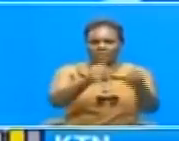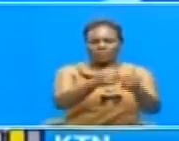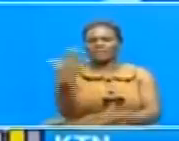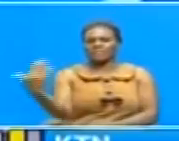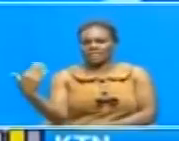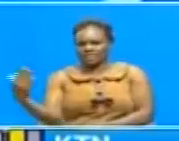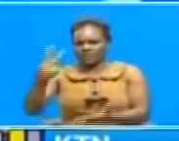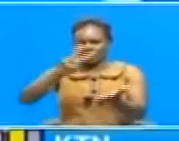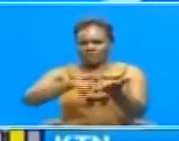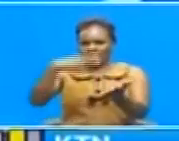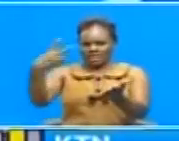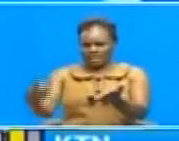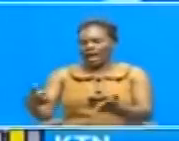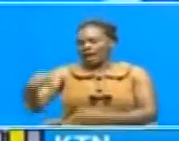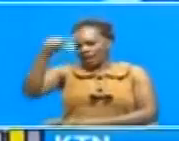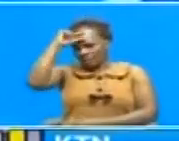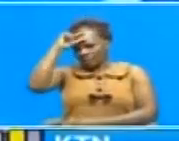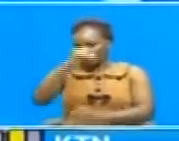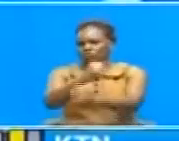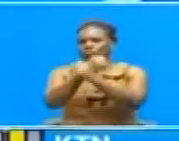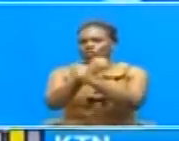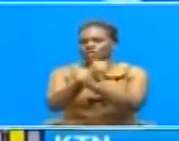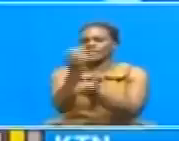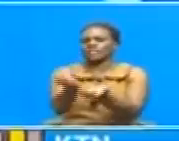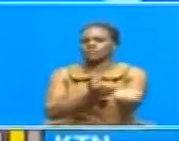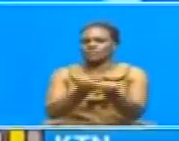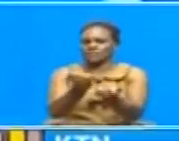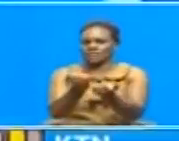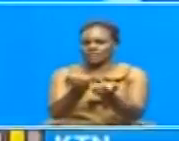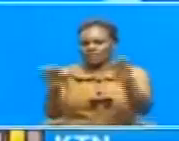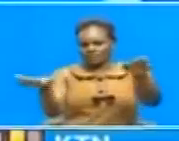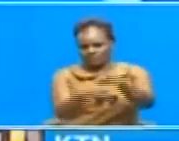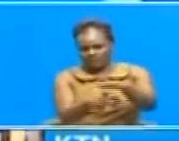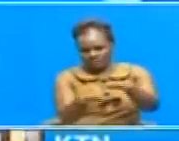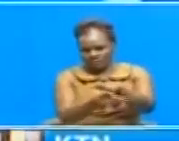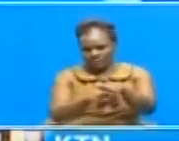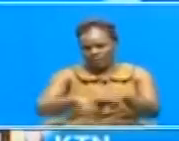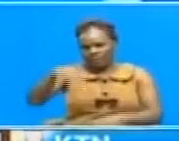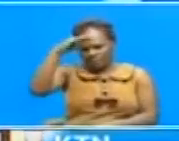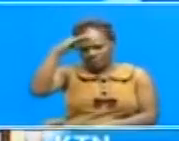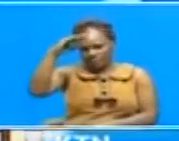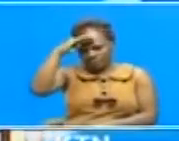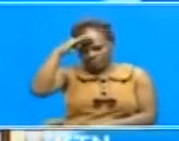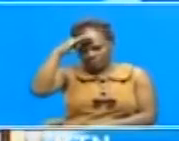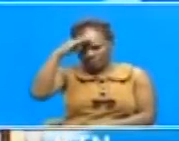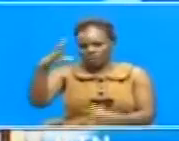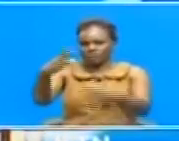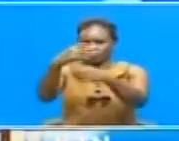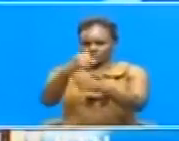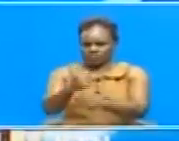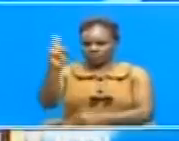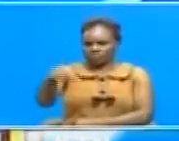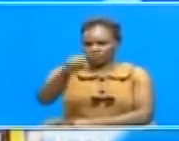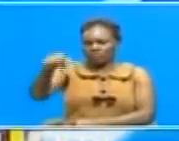property and failure by the state to protect investments. The case was filed as the National Alcohol Beverage Association faulted